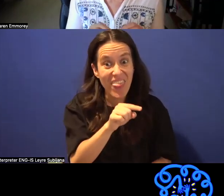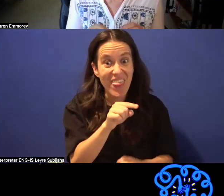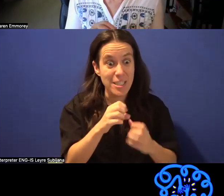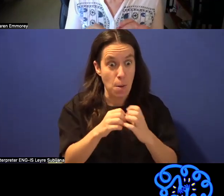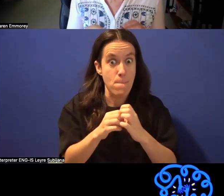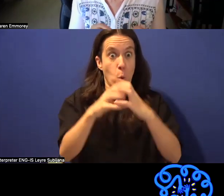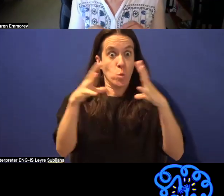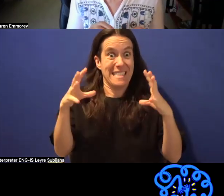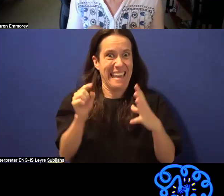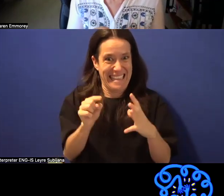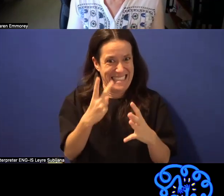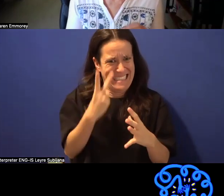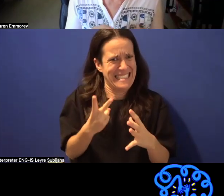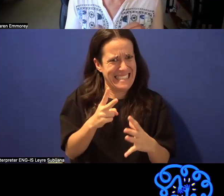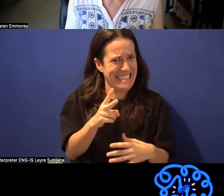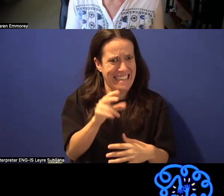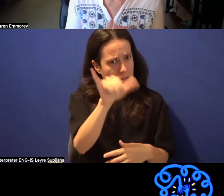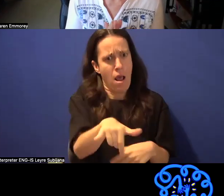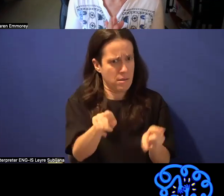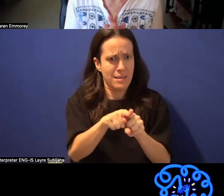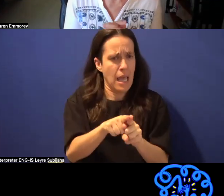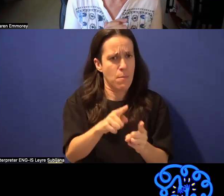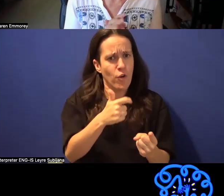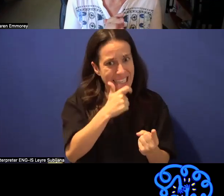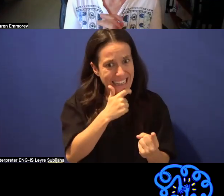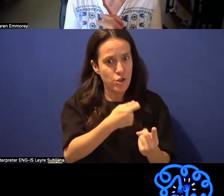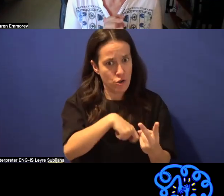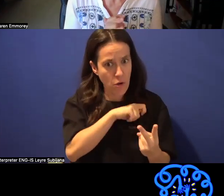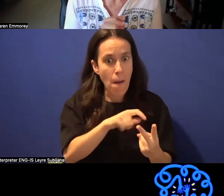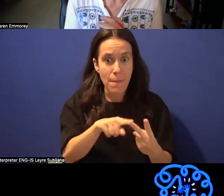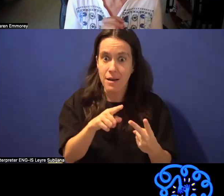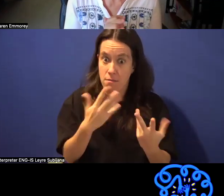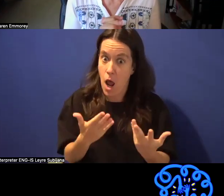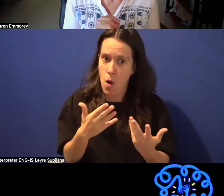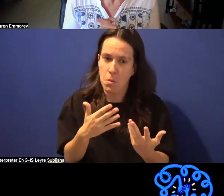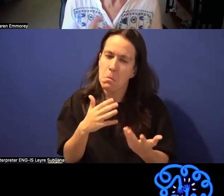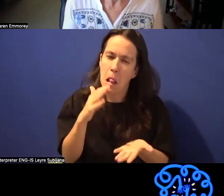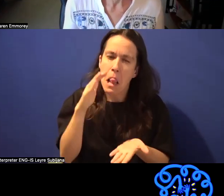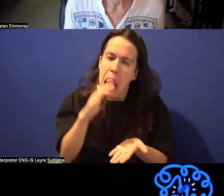there for English and Spanish, but it's much, much weaker than what you see in ASL.